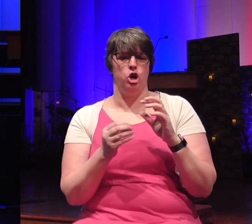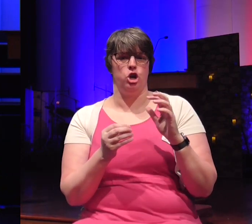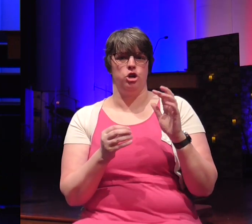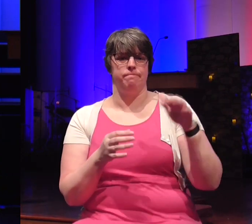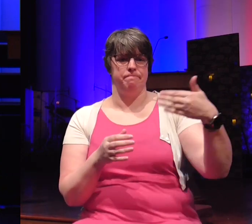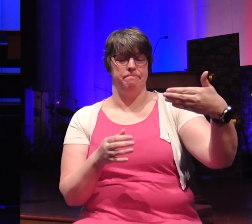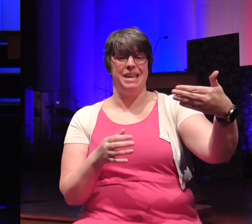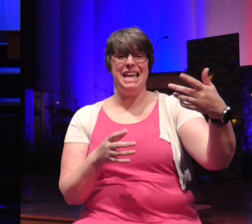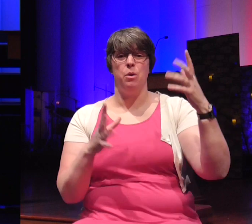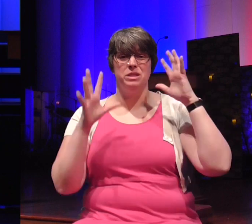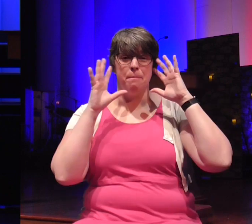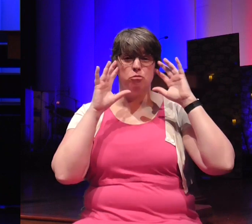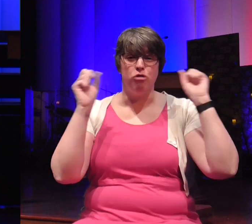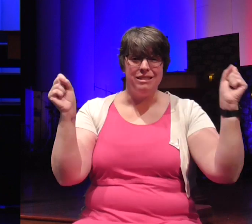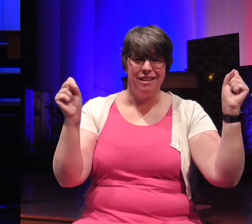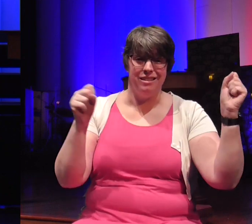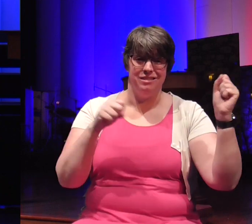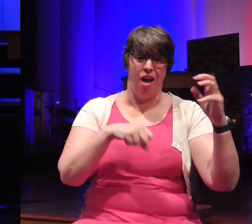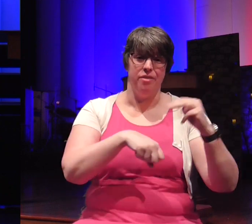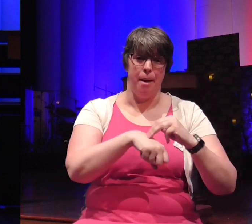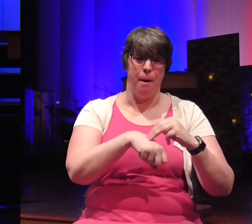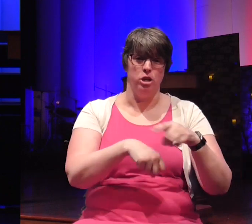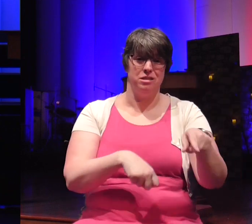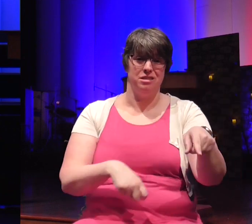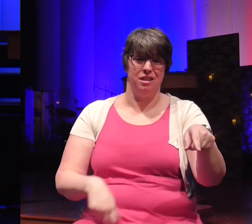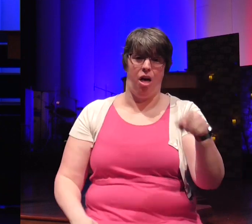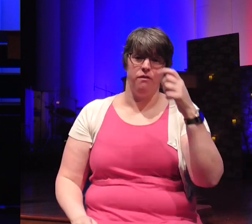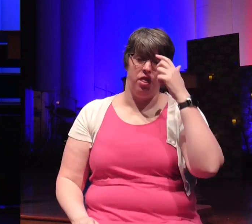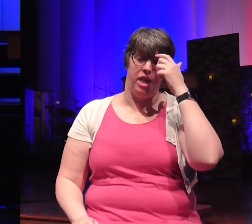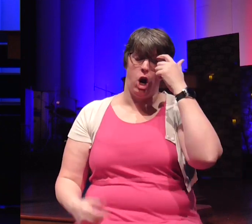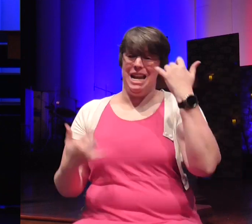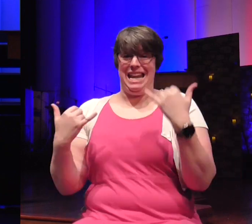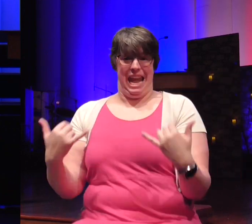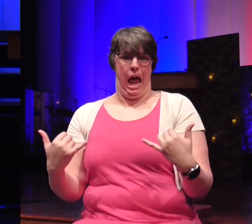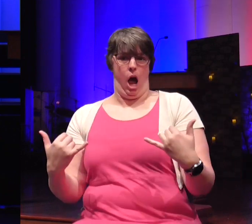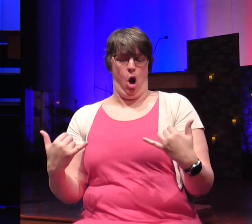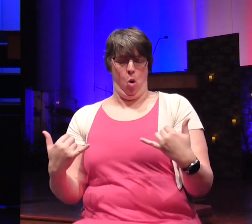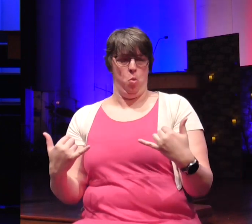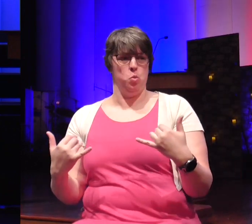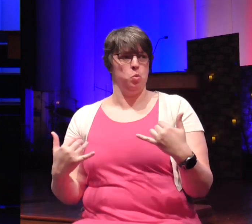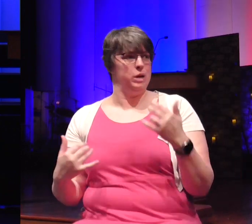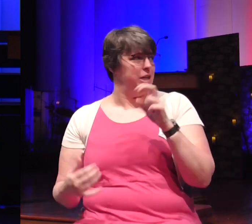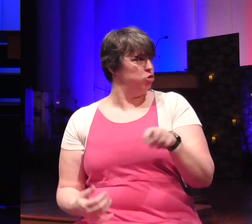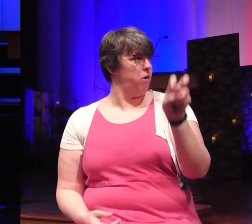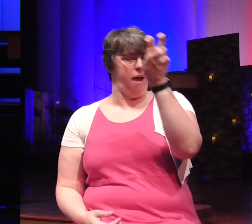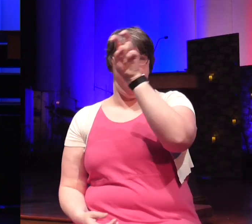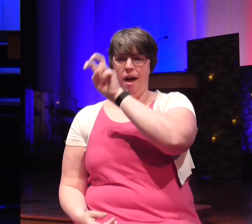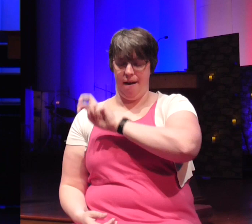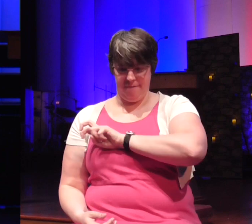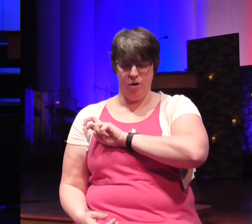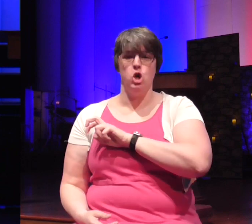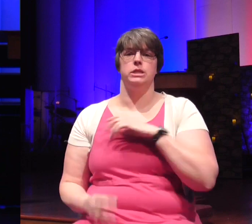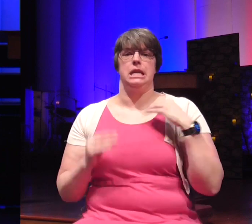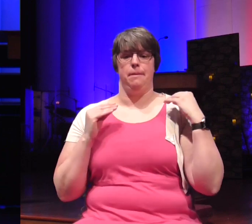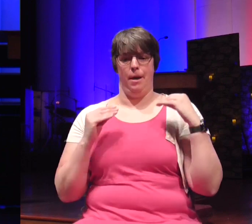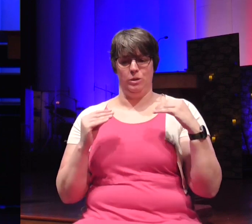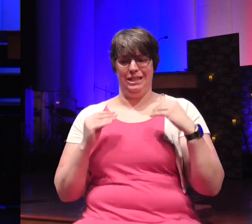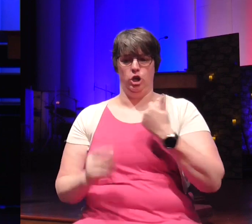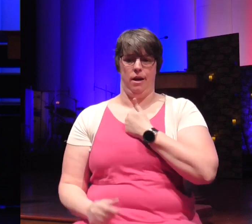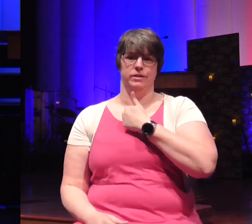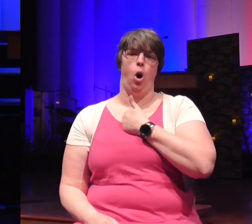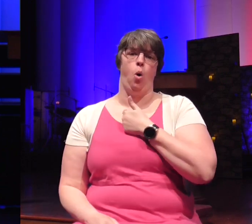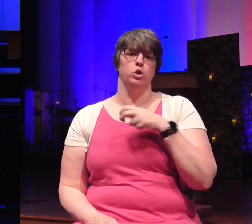president of the mosque several years later. And now he travels across the country teaching about his own journey from hate to